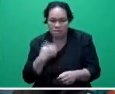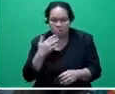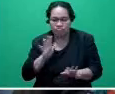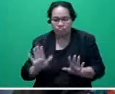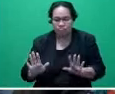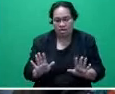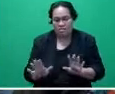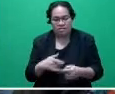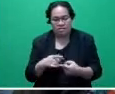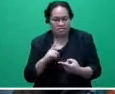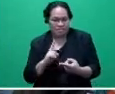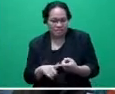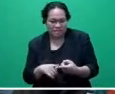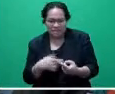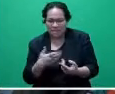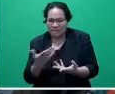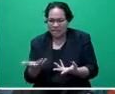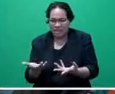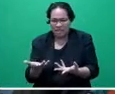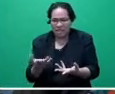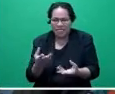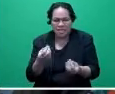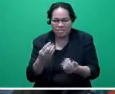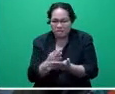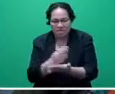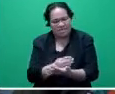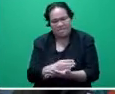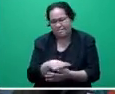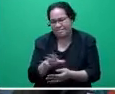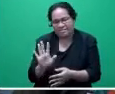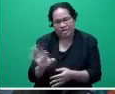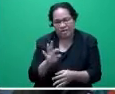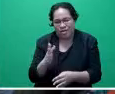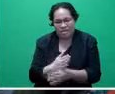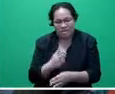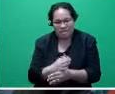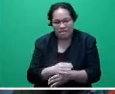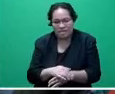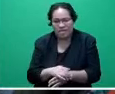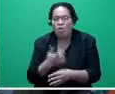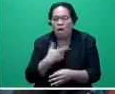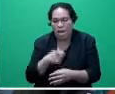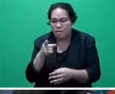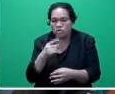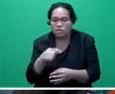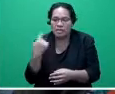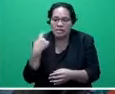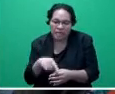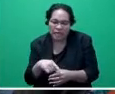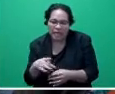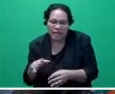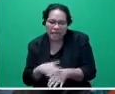some credence to this hopeless and self-defeating budget is not working. On the contrary, it is skinning the cat to the